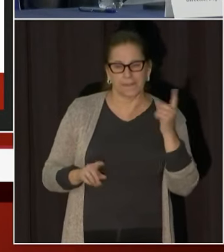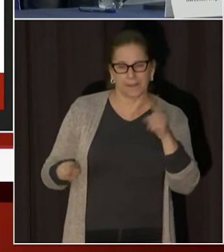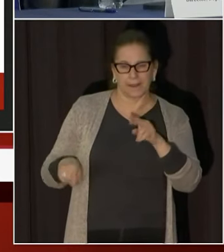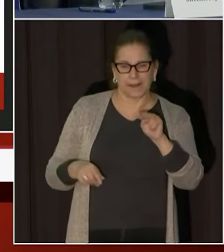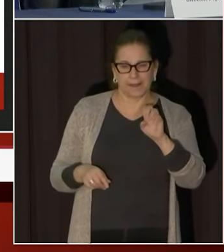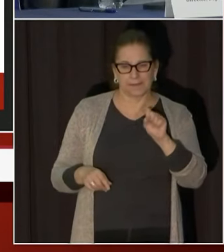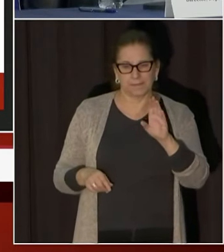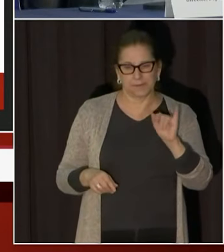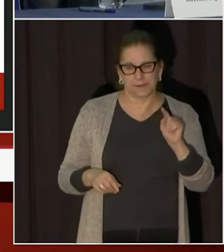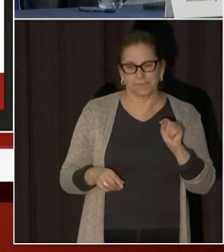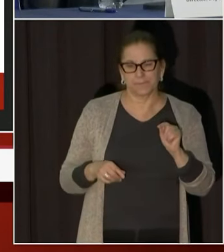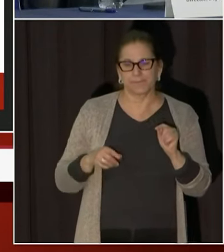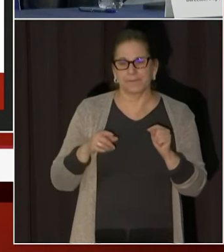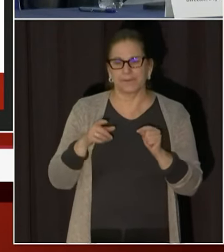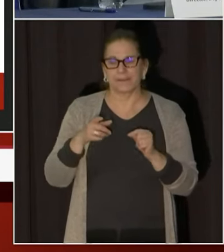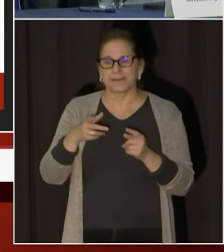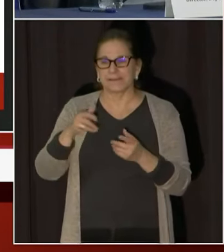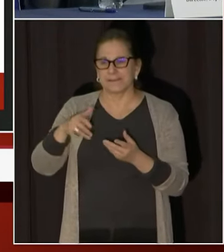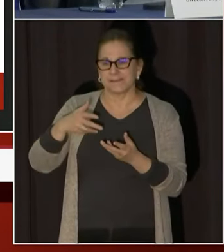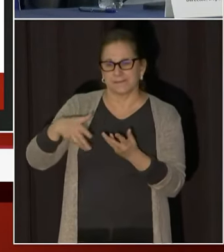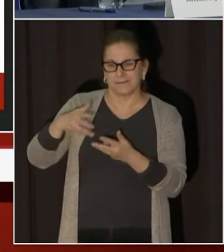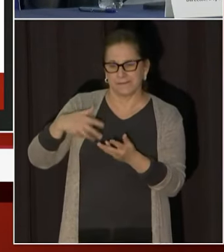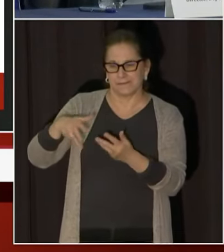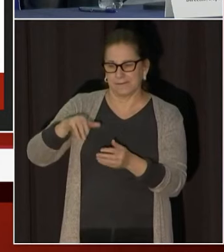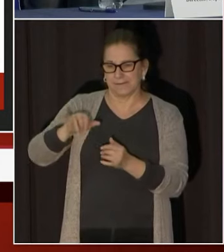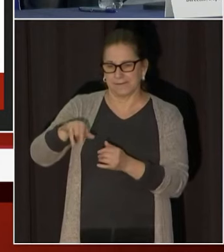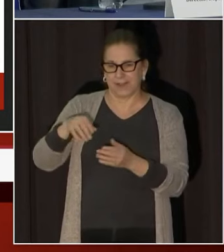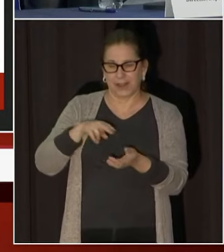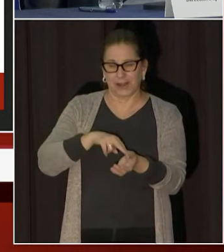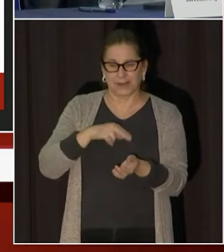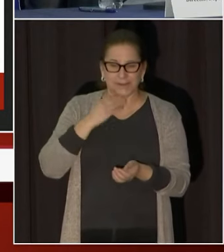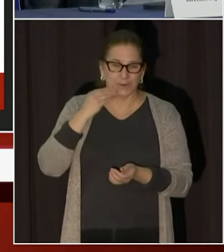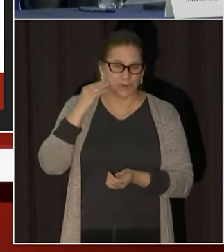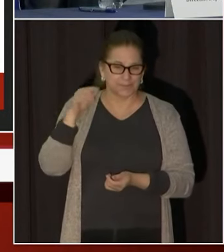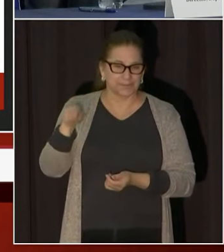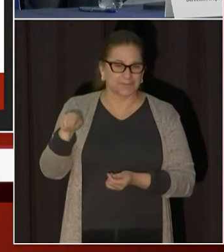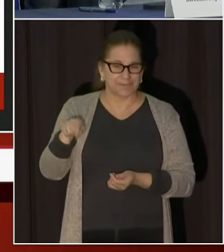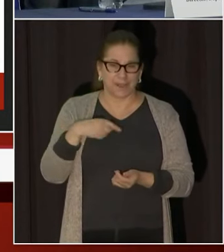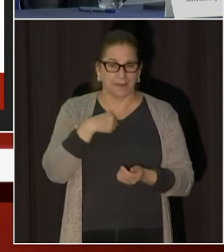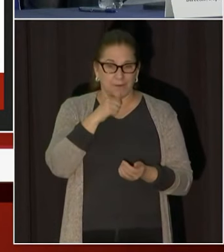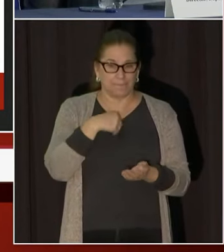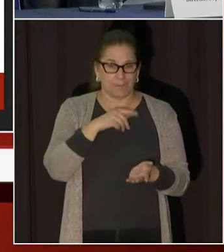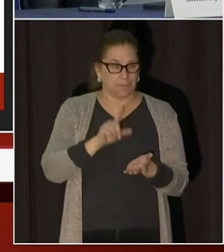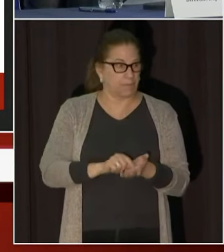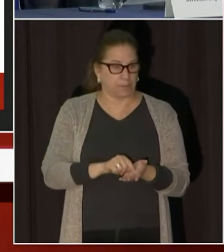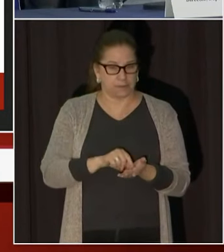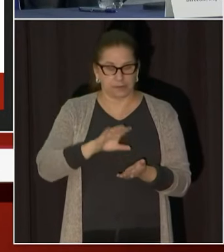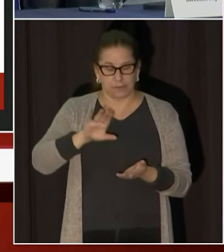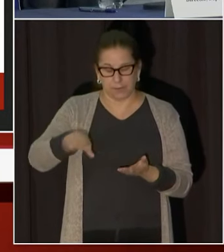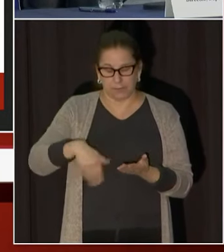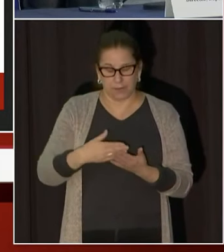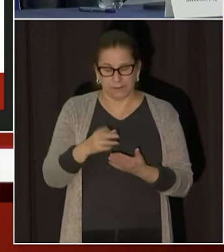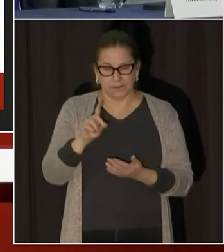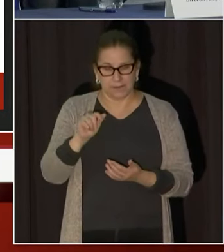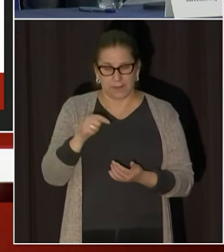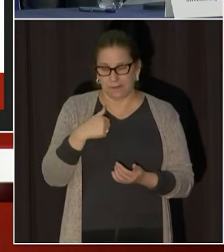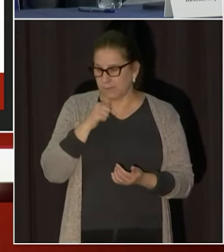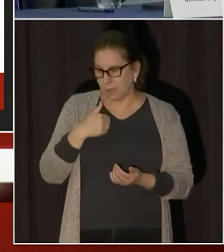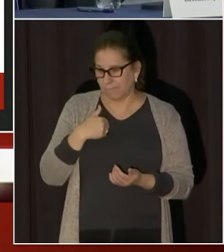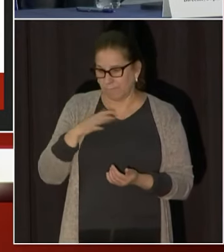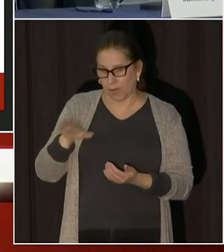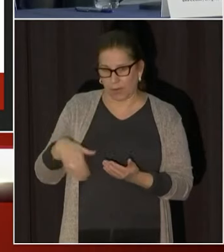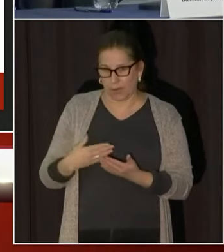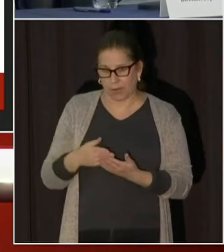settings. It's not, I mean, we don't publish all of the data that the health department has. I don't think any state is doing